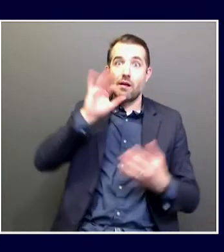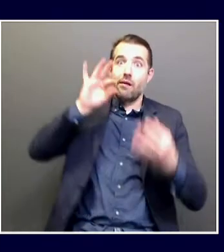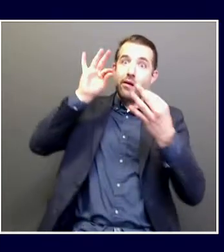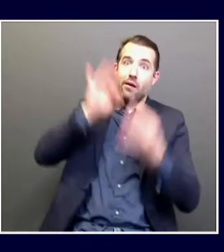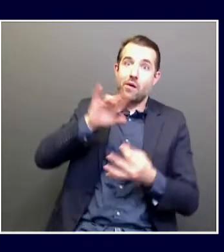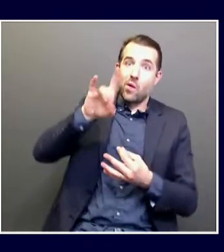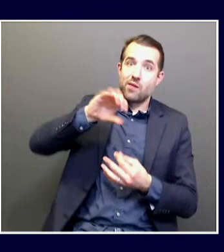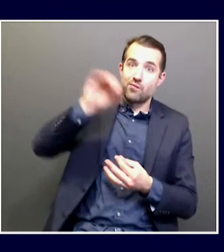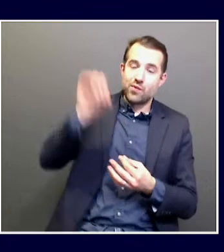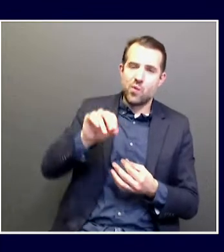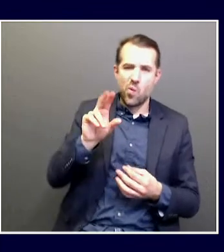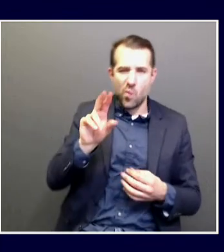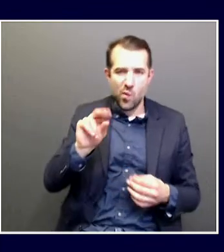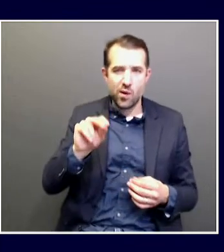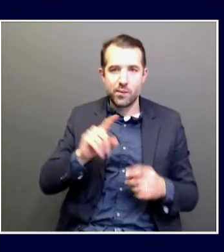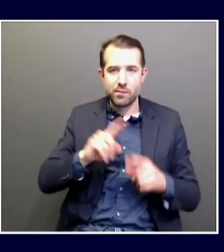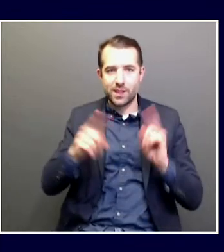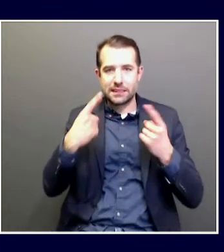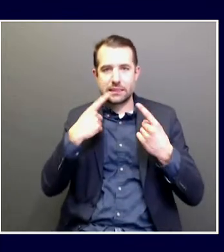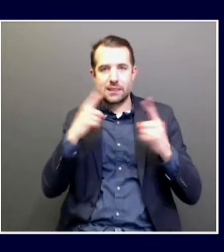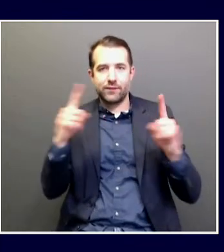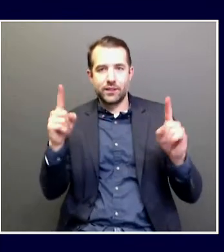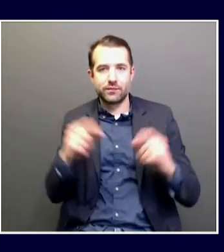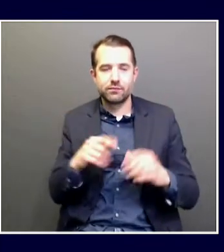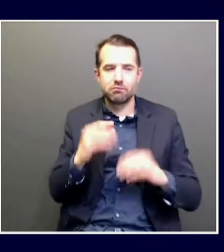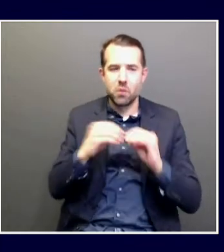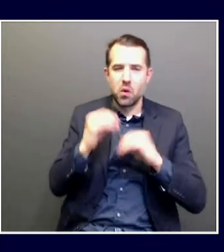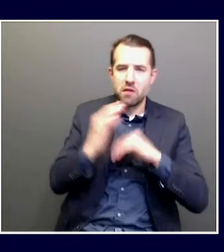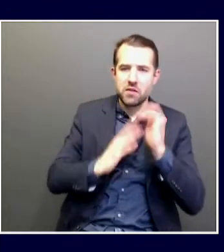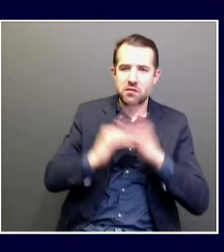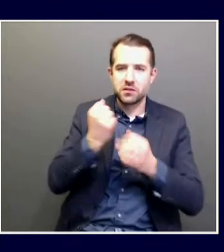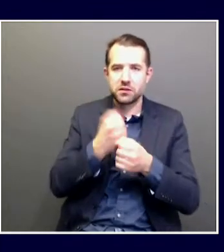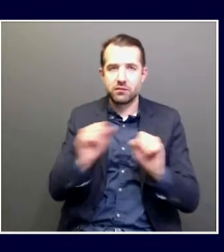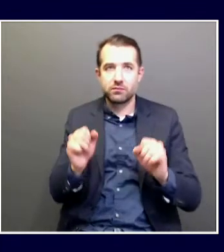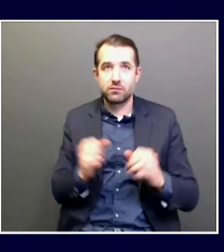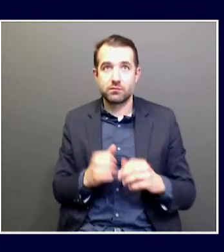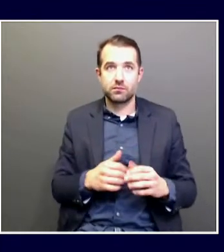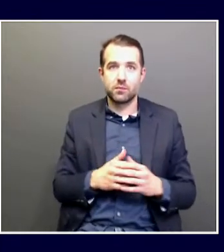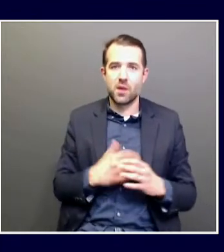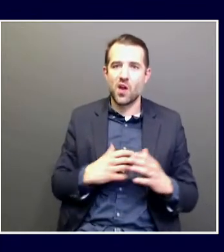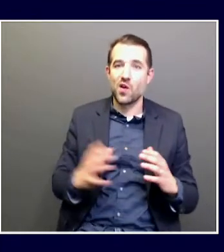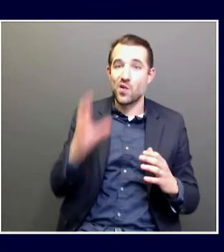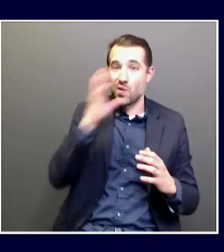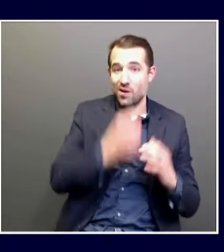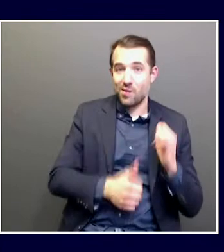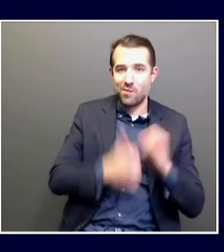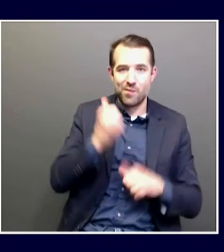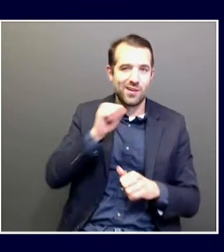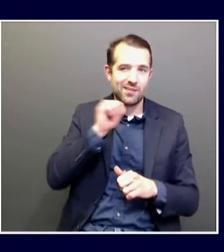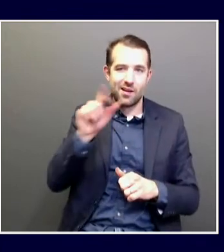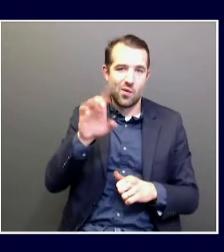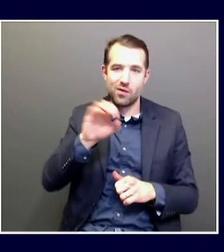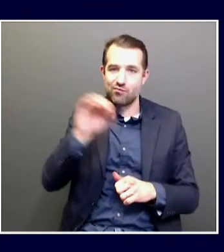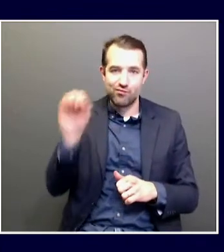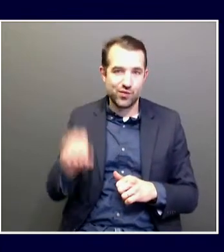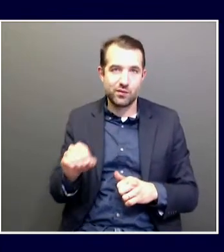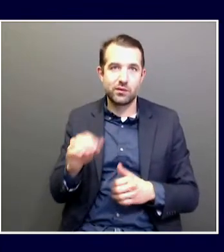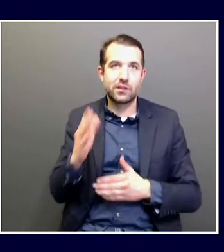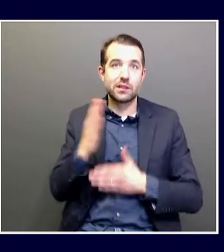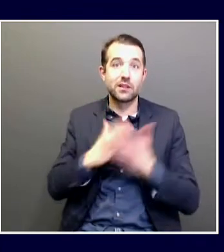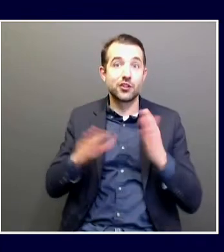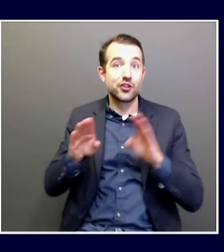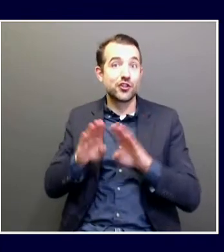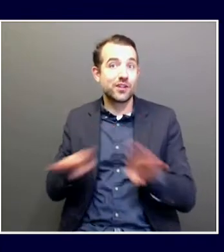safety. But I'm assuming that most gatherings are not like that. Most gatherings are hybrid of different sorts, with young kids who can't be